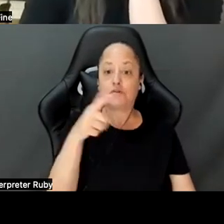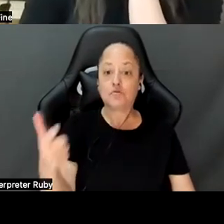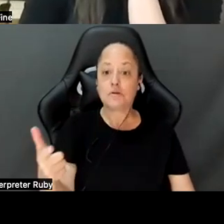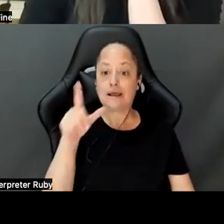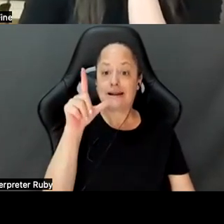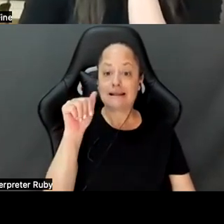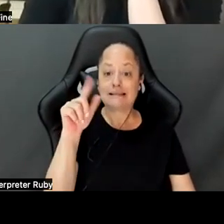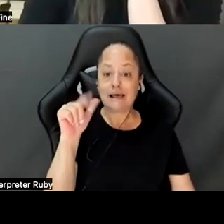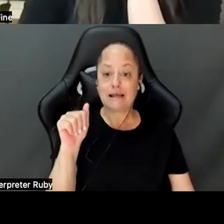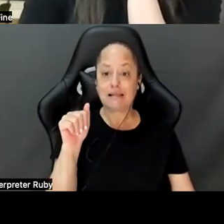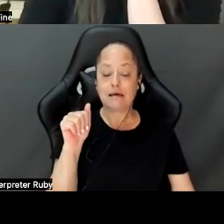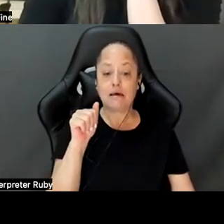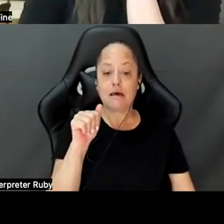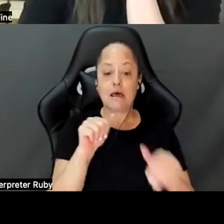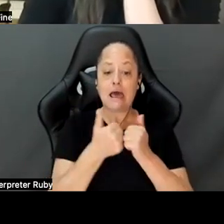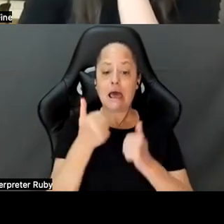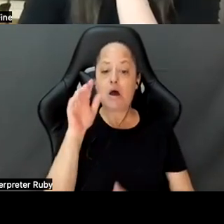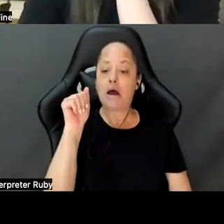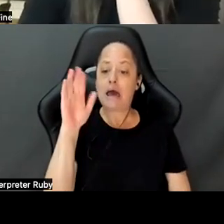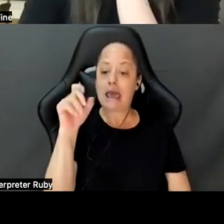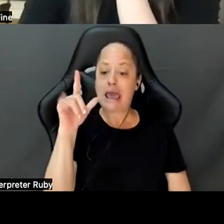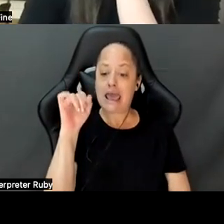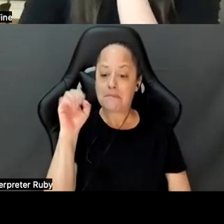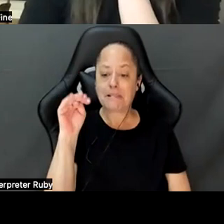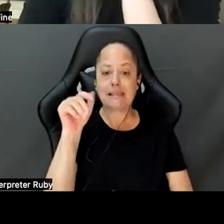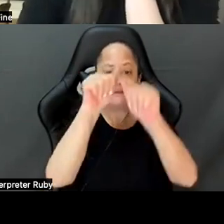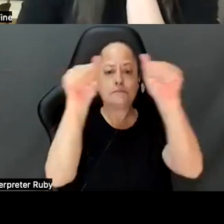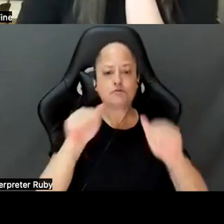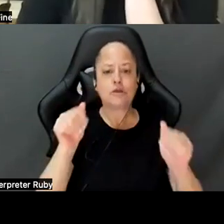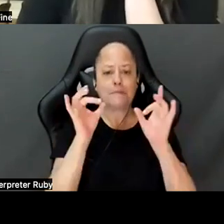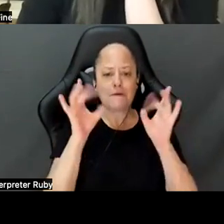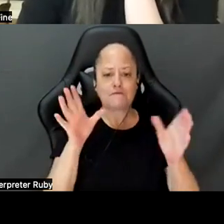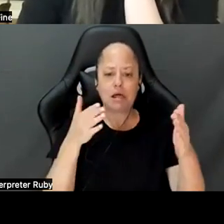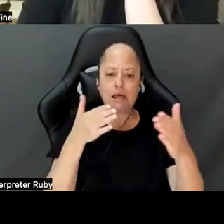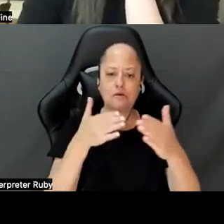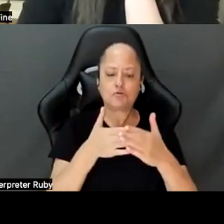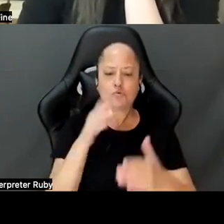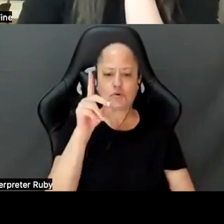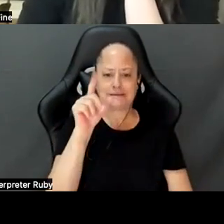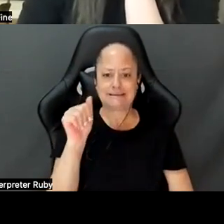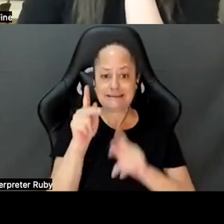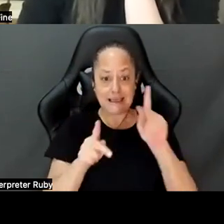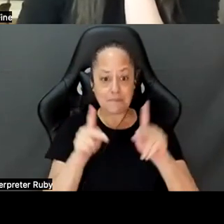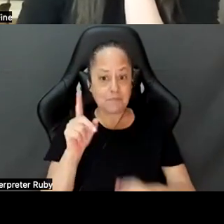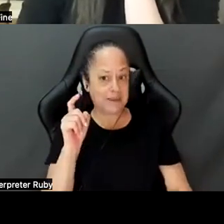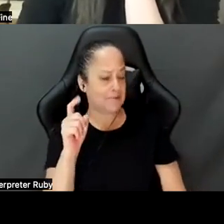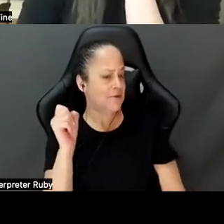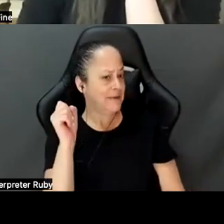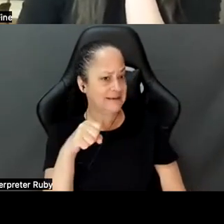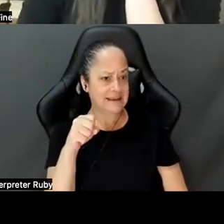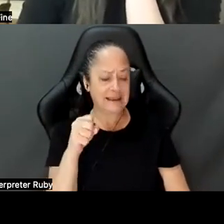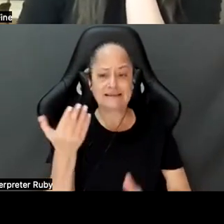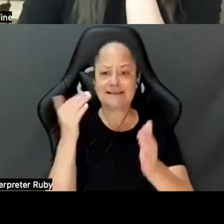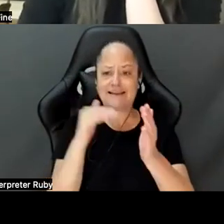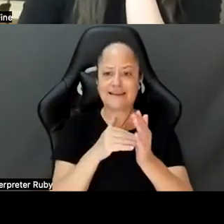Lala, with how do you think ableism has really shaped the violence towards disabled people? Yeah, again,